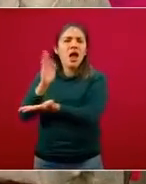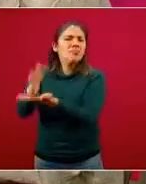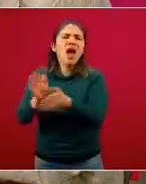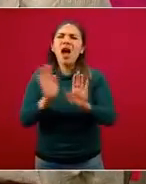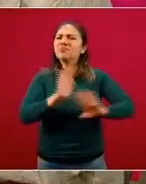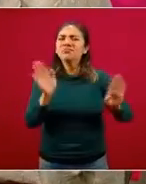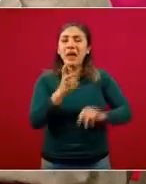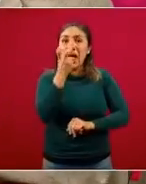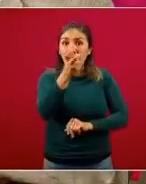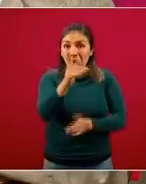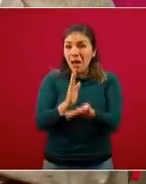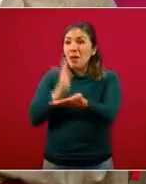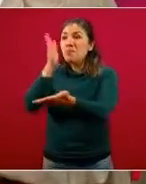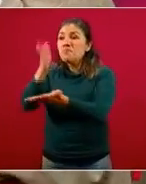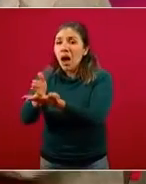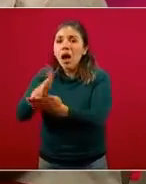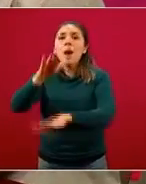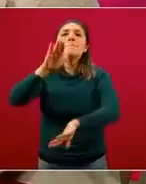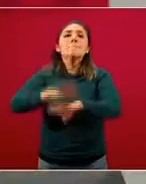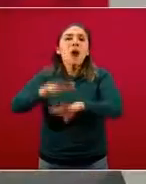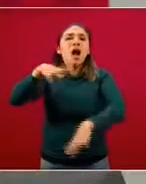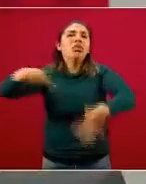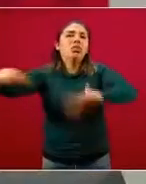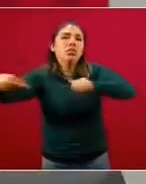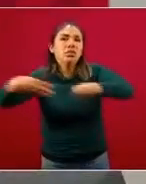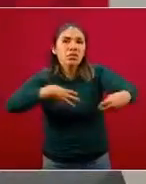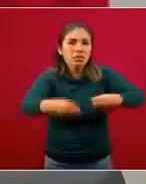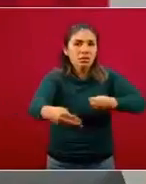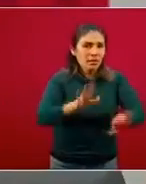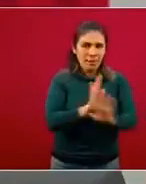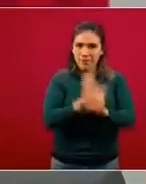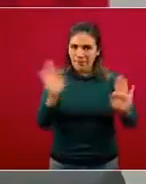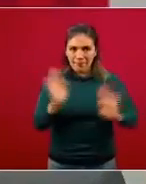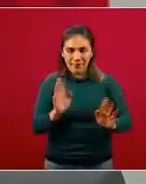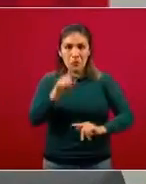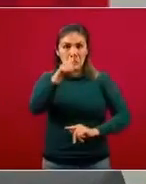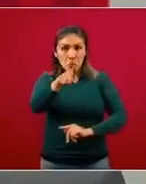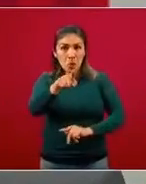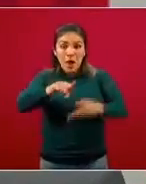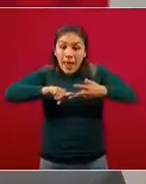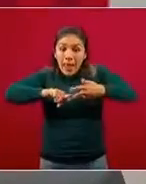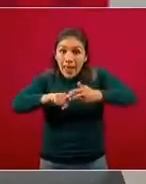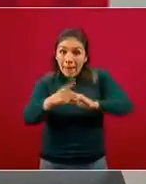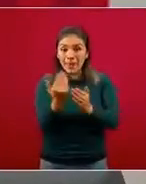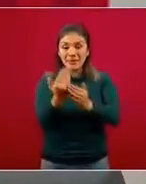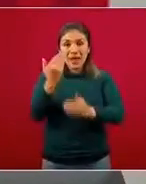porque eso lo que clinics va a or in hacer waiting es que rooms, sean fuentes because de what's contagio. that going to do is Entonces, make desde you a que empezó source la of